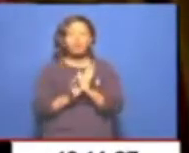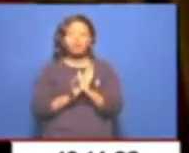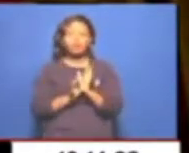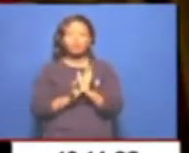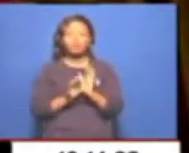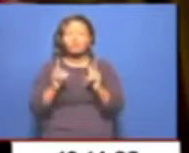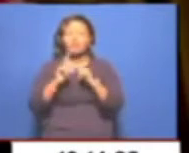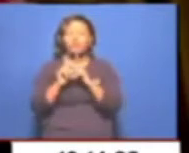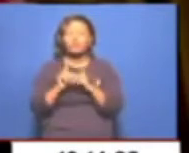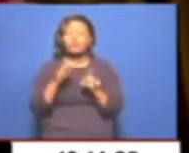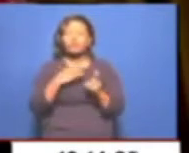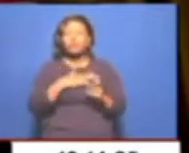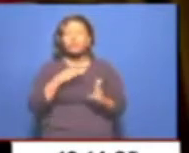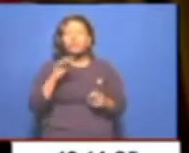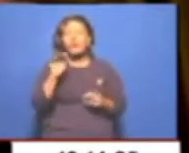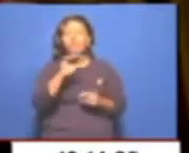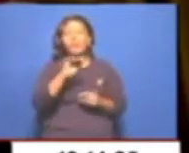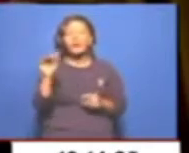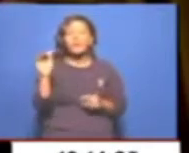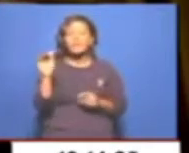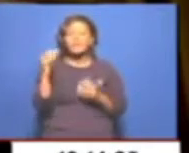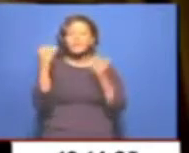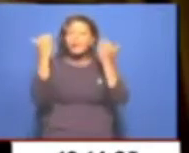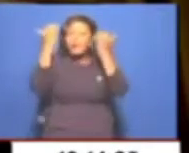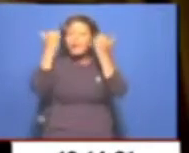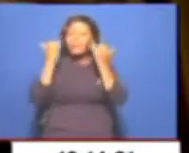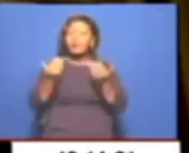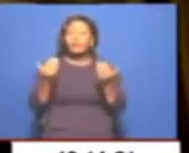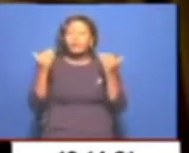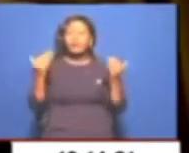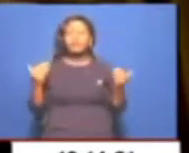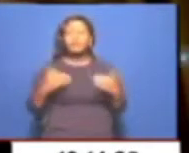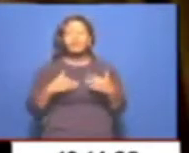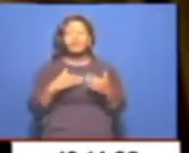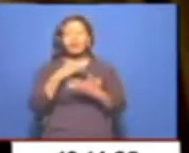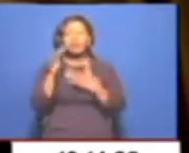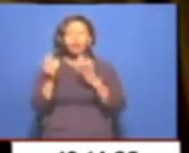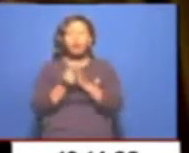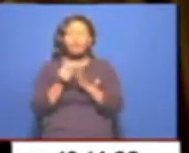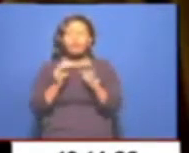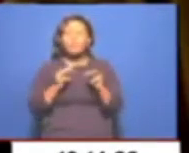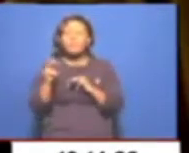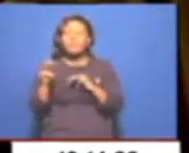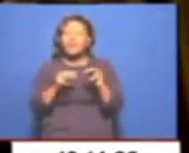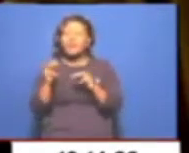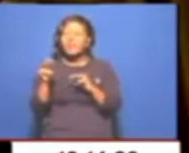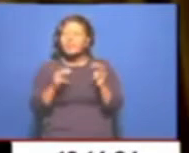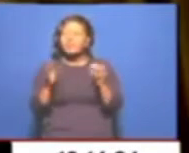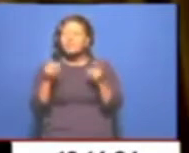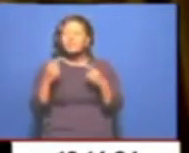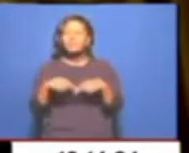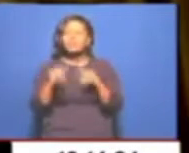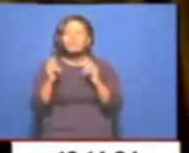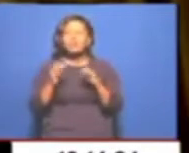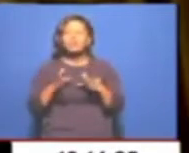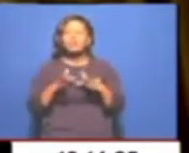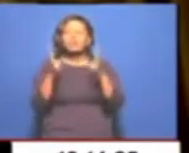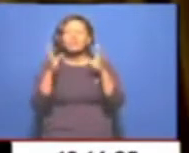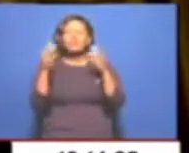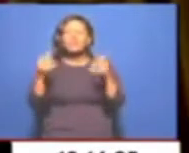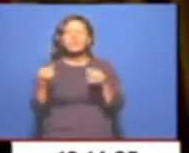am urging this particular court to uphold the inbuilt defense mechanisms and not to import illegal,